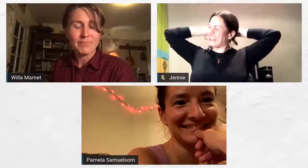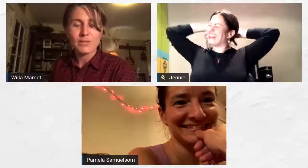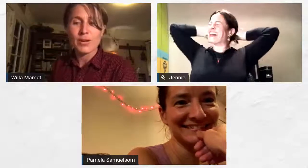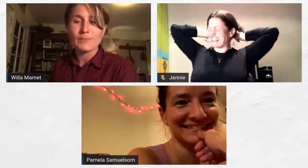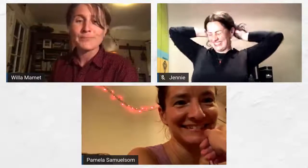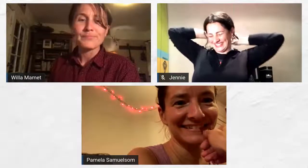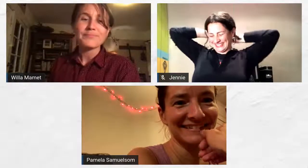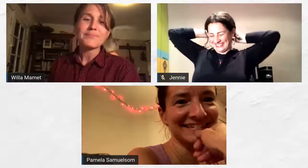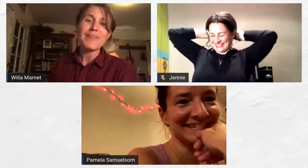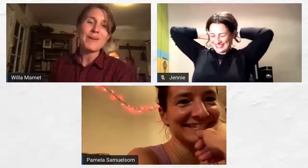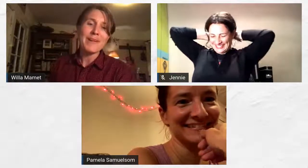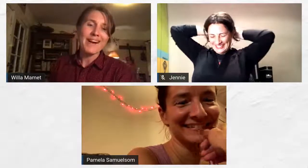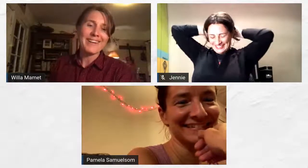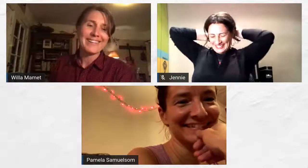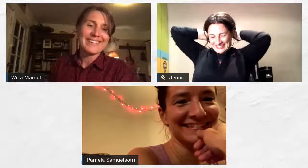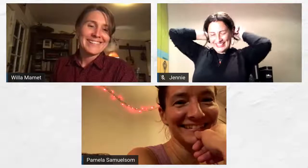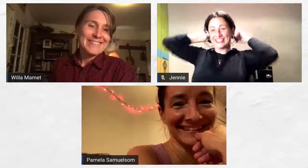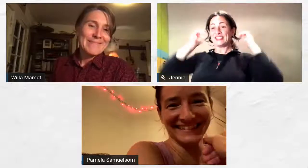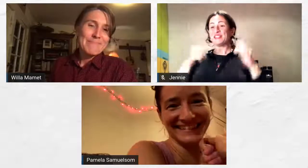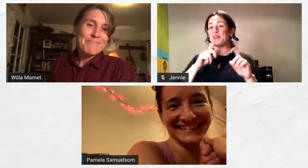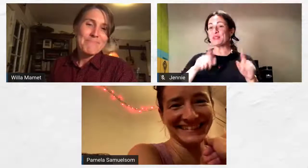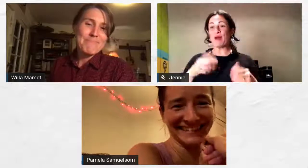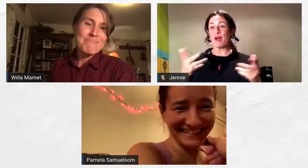pants. So here we are.